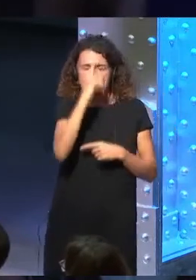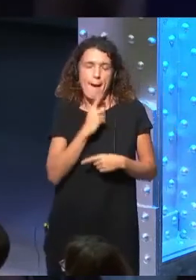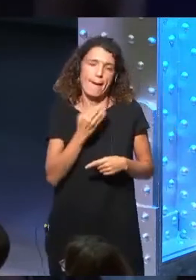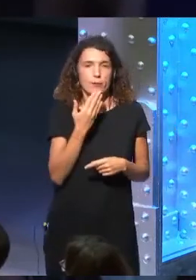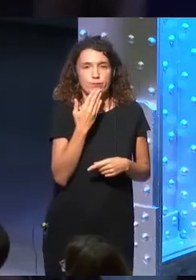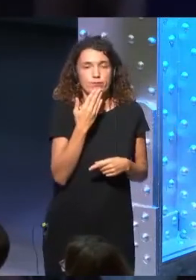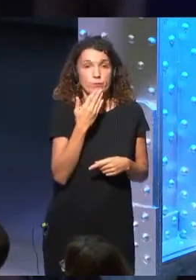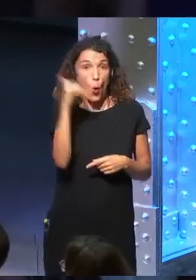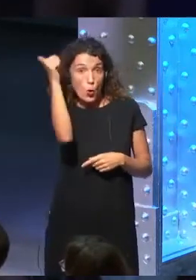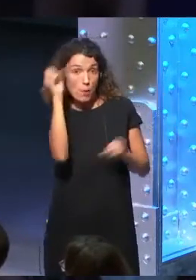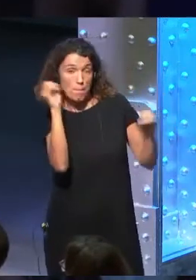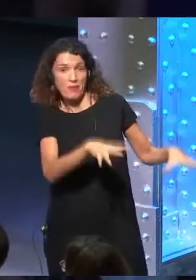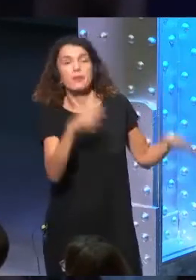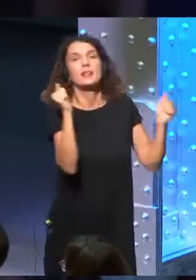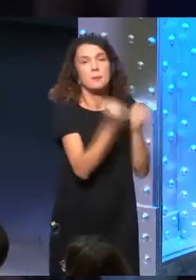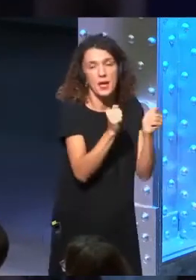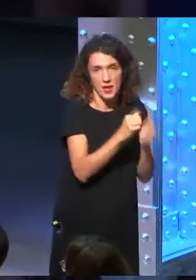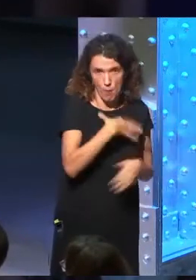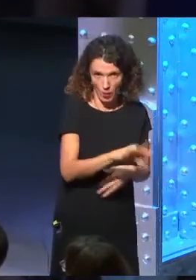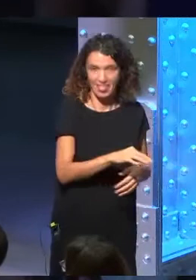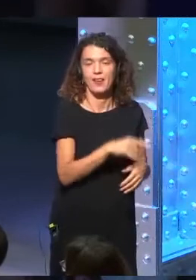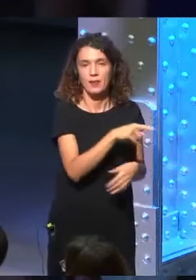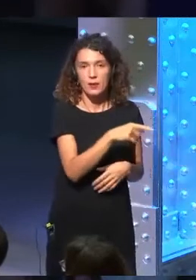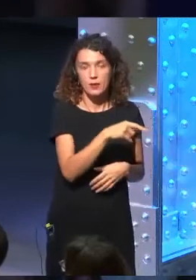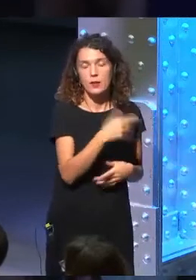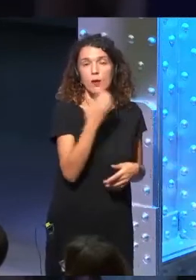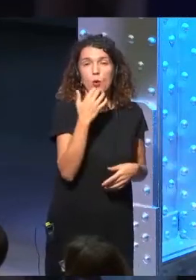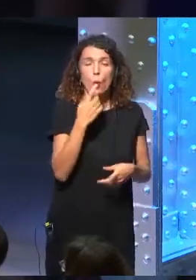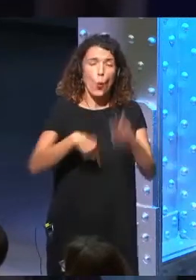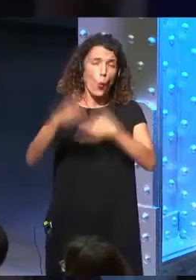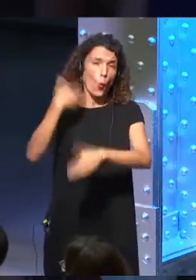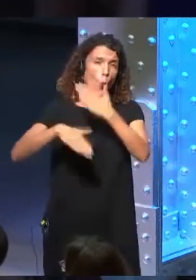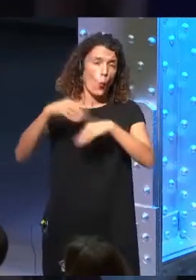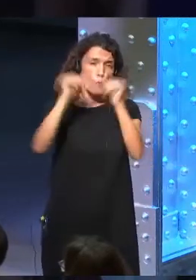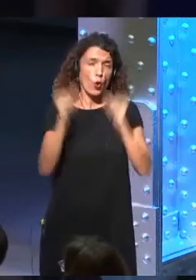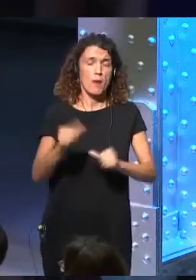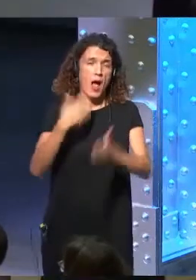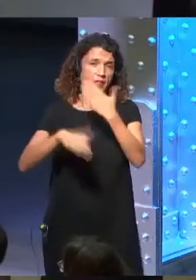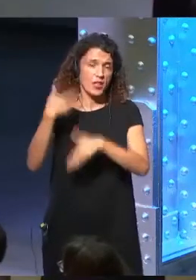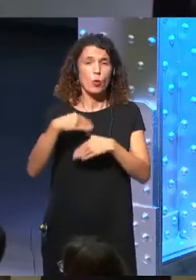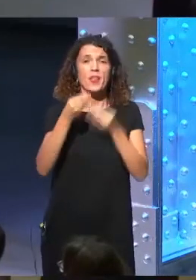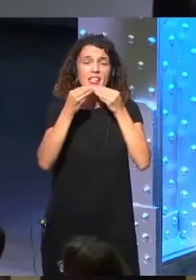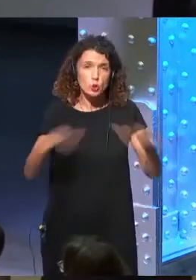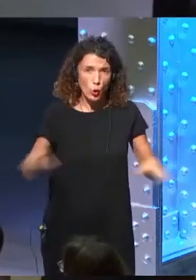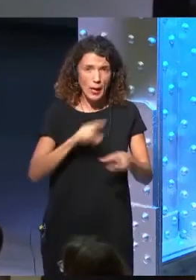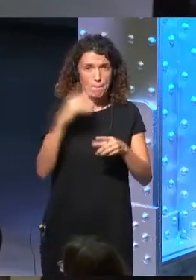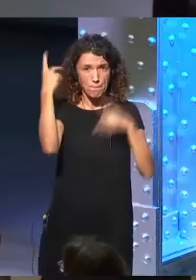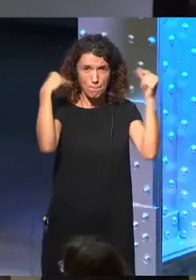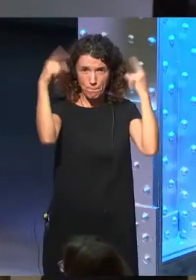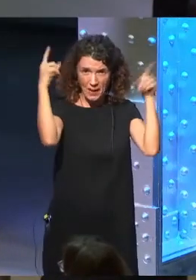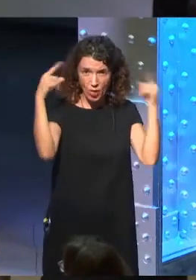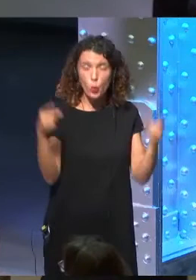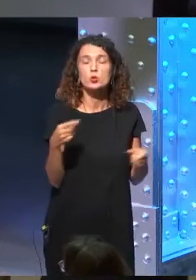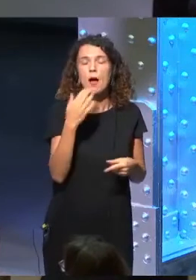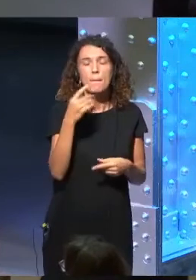stone. There are many ancient versions of Medusa's story. One famous version has